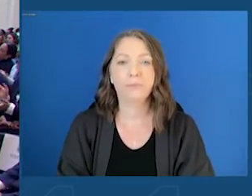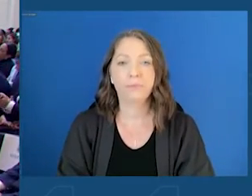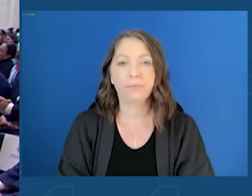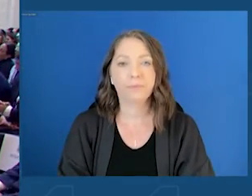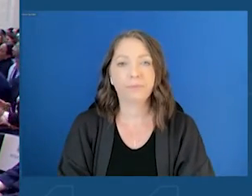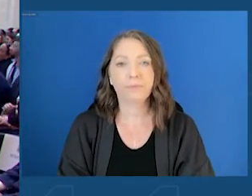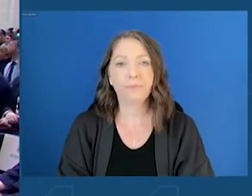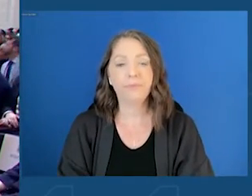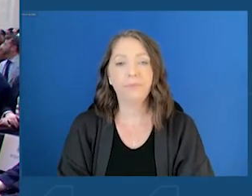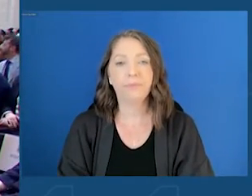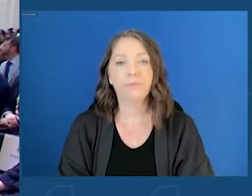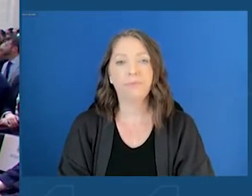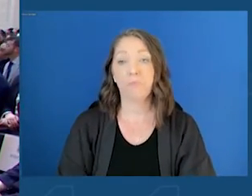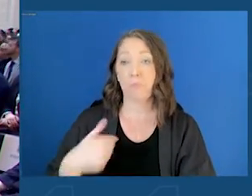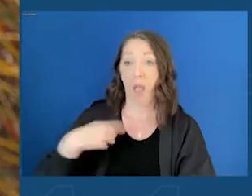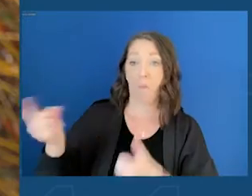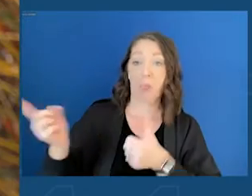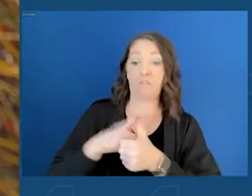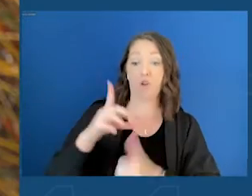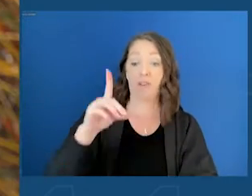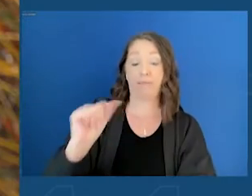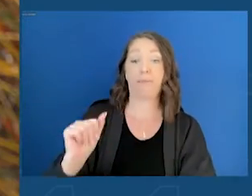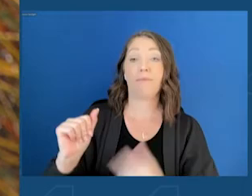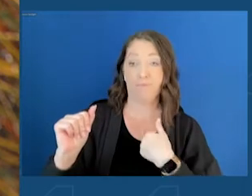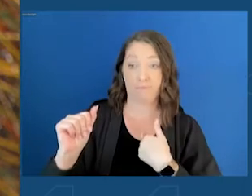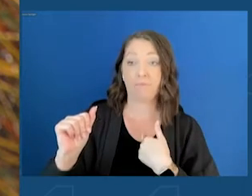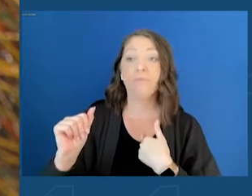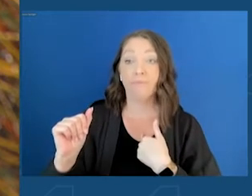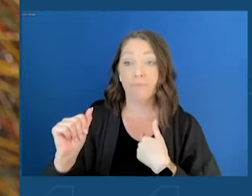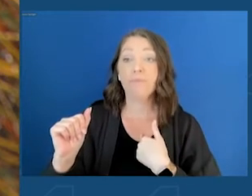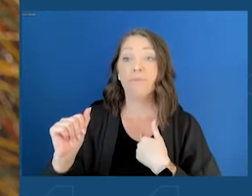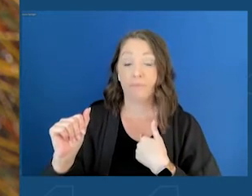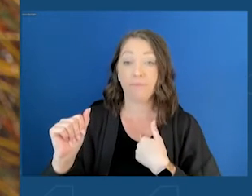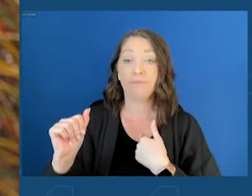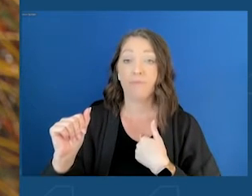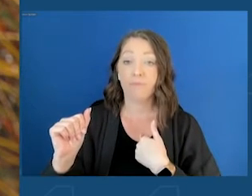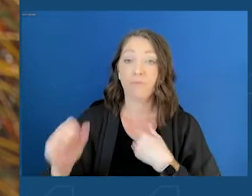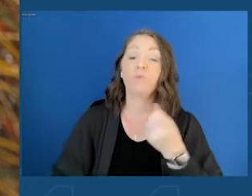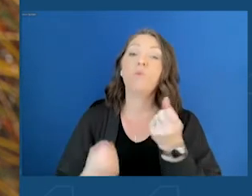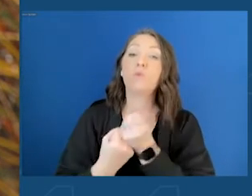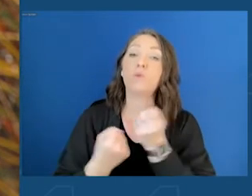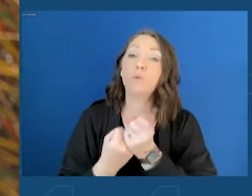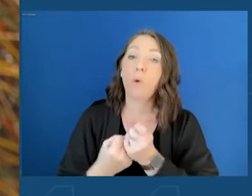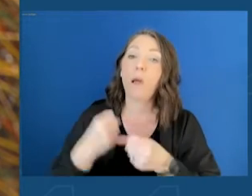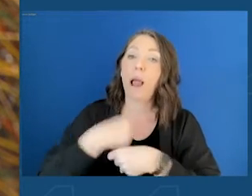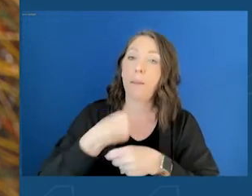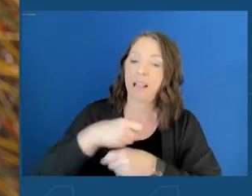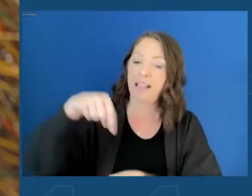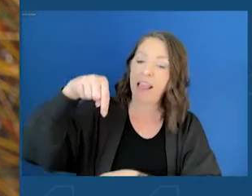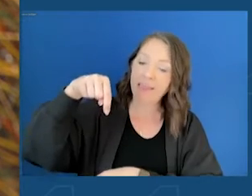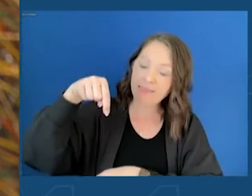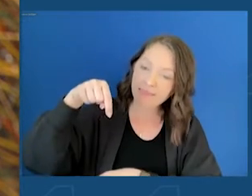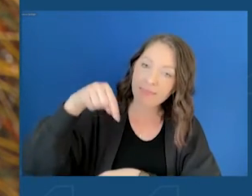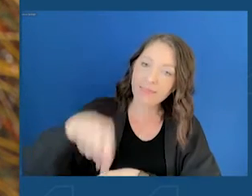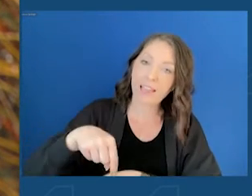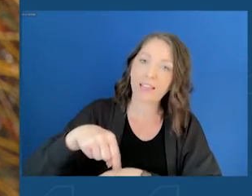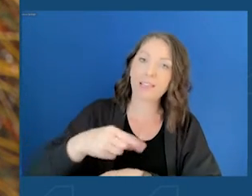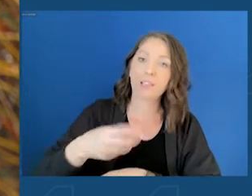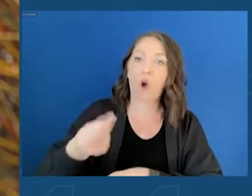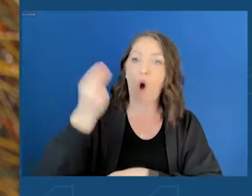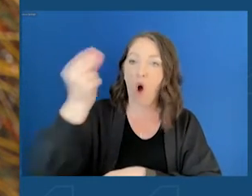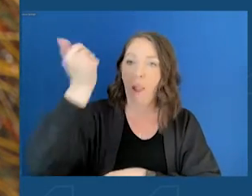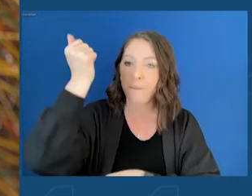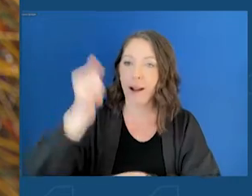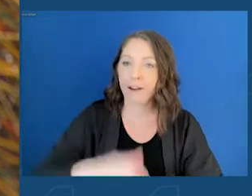And I am the first district attorney to support making this relief automatic.